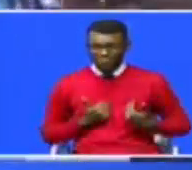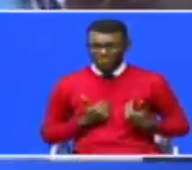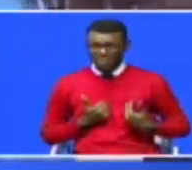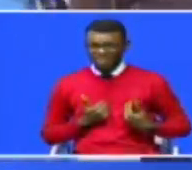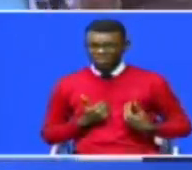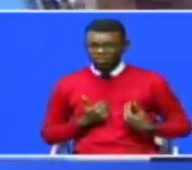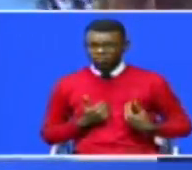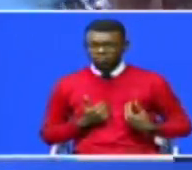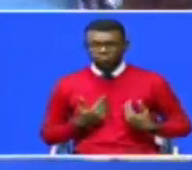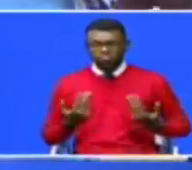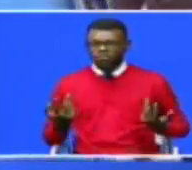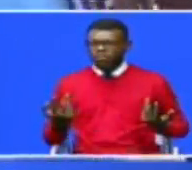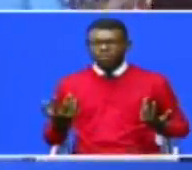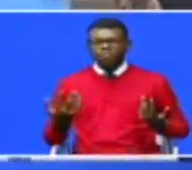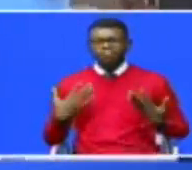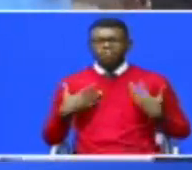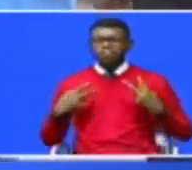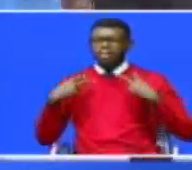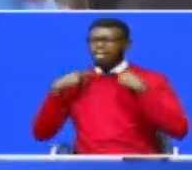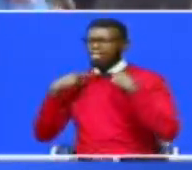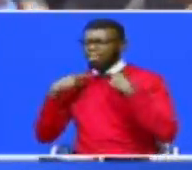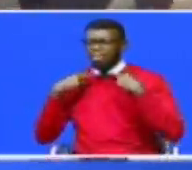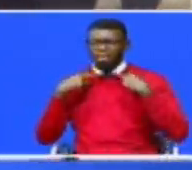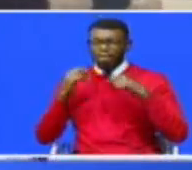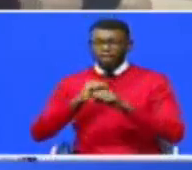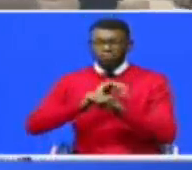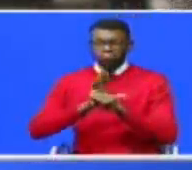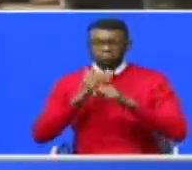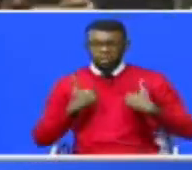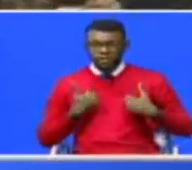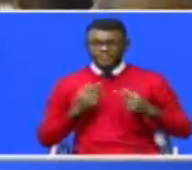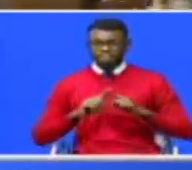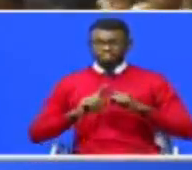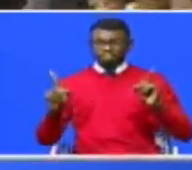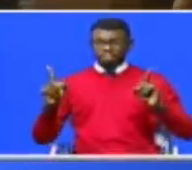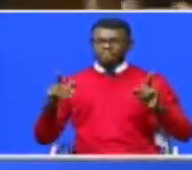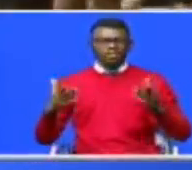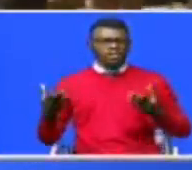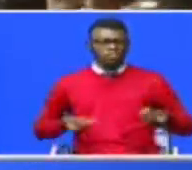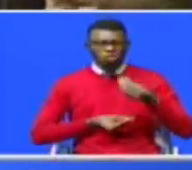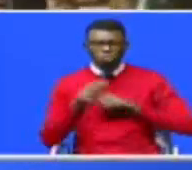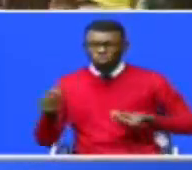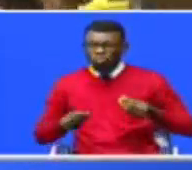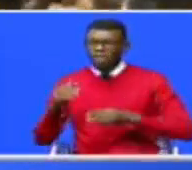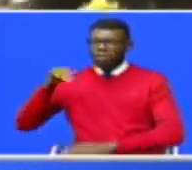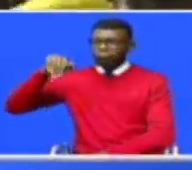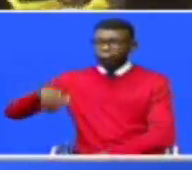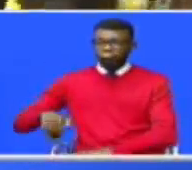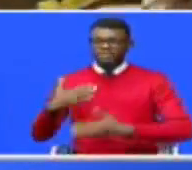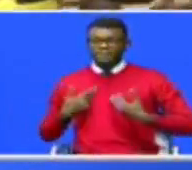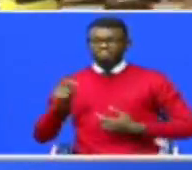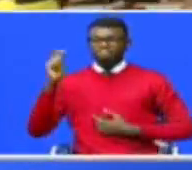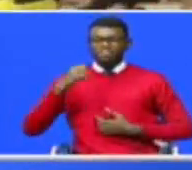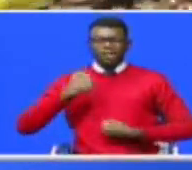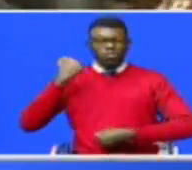Still stuck in the middle of a pandemic and enduring its pangs that have ravaged livelihoods and the economy, Kenyans will have to tighten